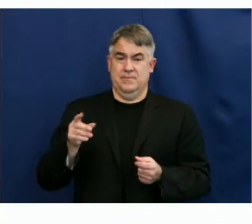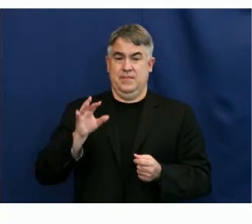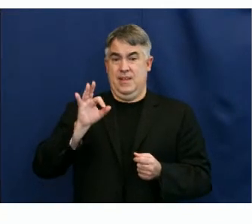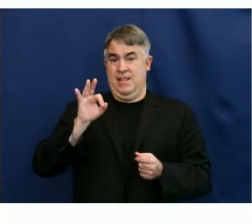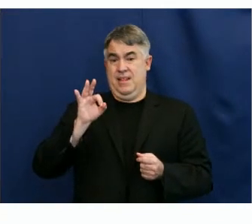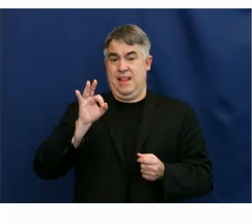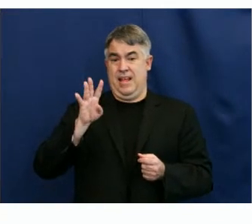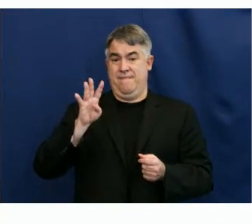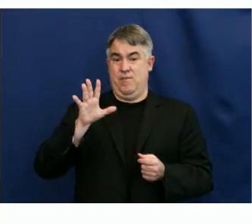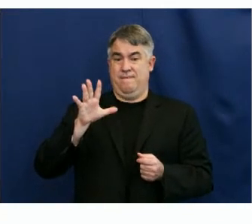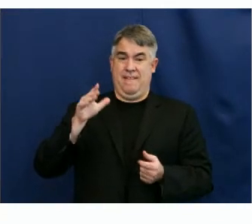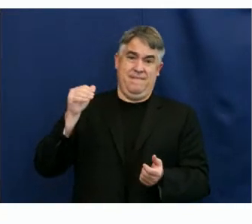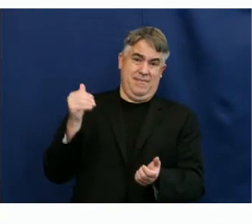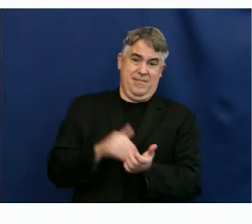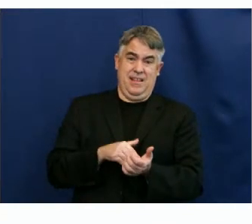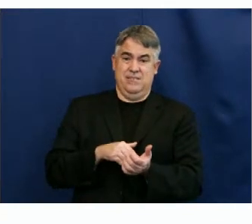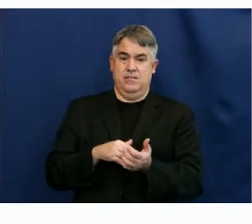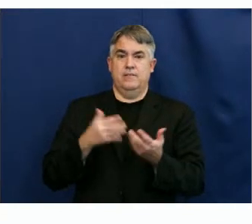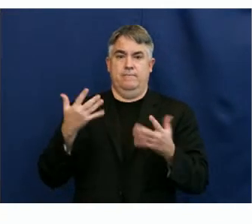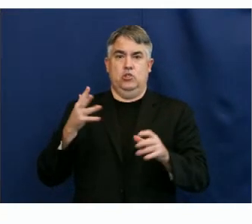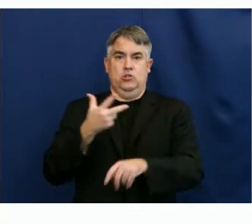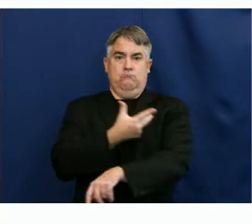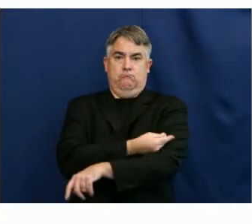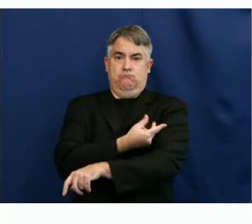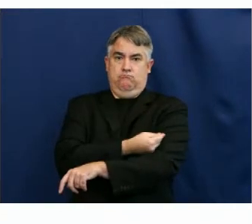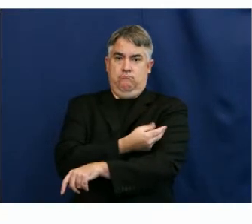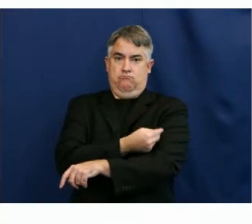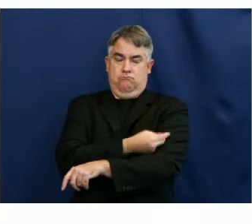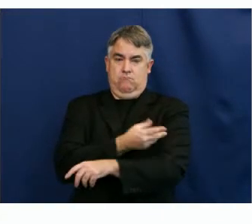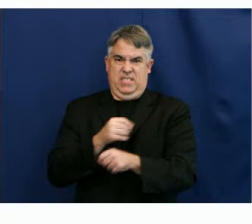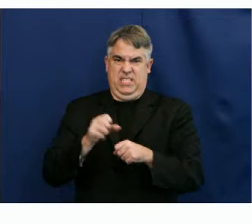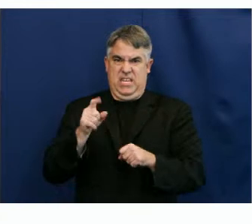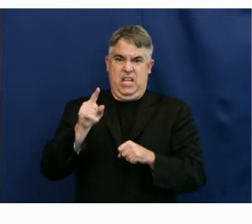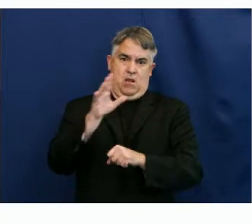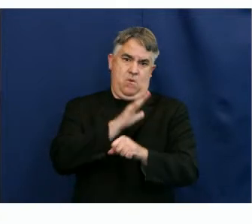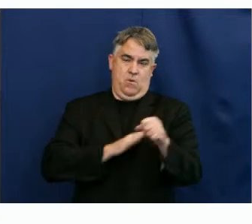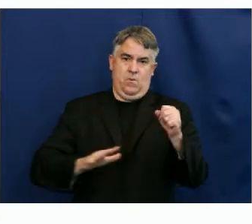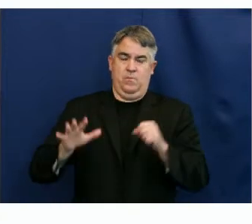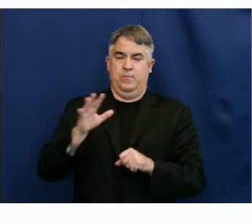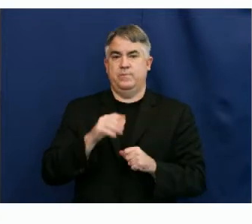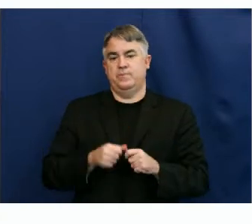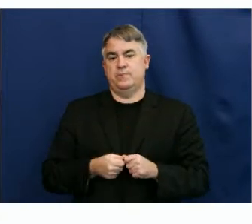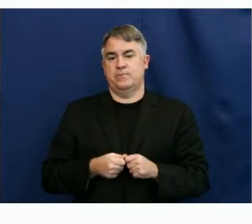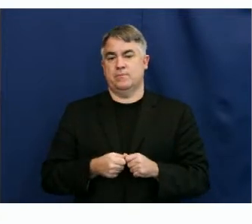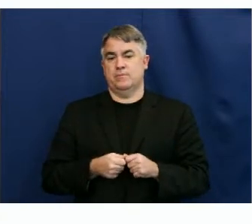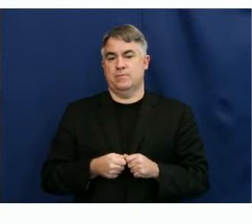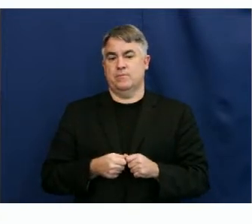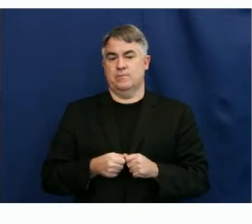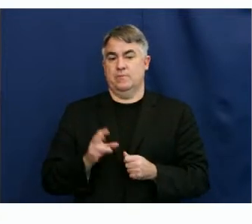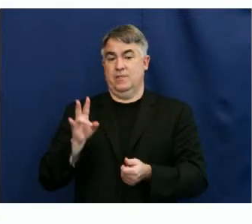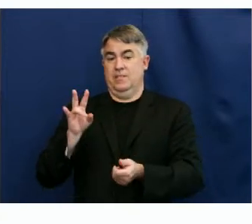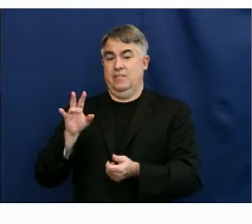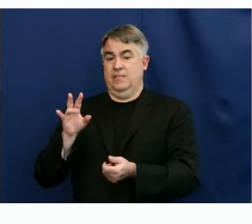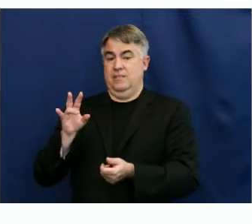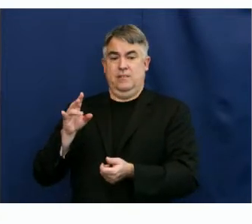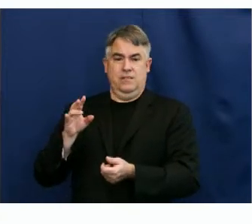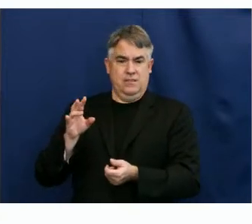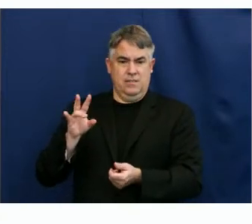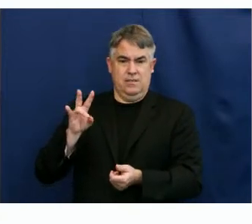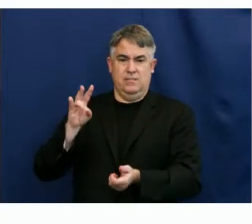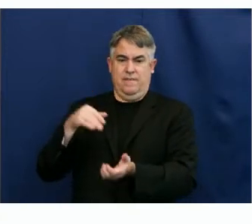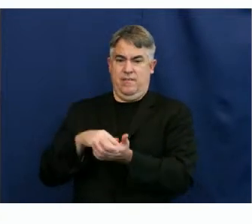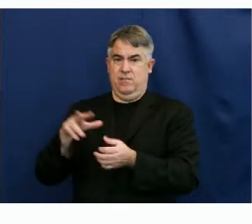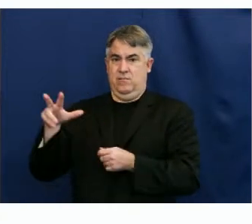945,000 total doses administered. We know that we've got about 7,300, a little bit more than that have been administered or pending